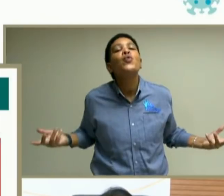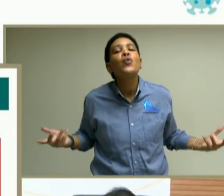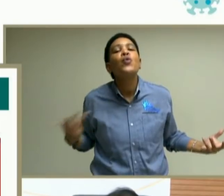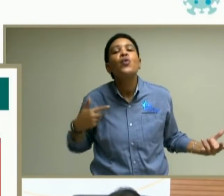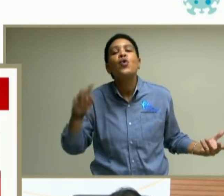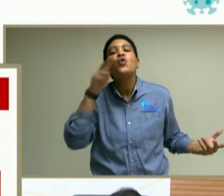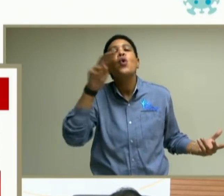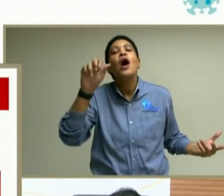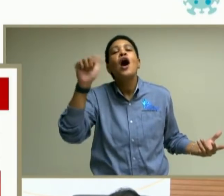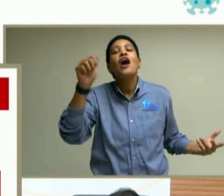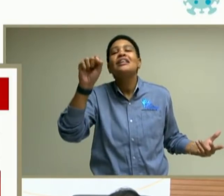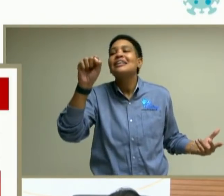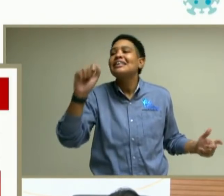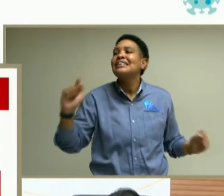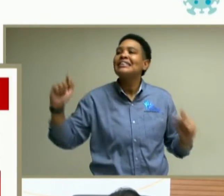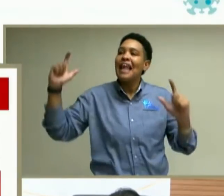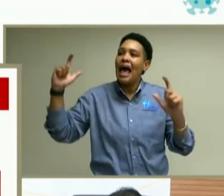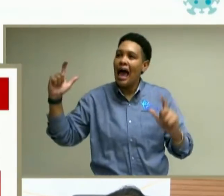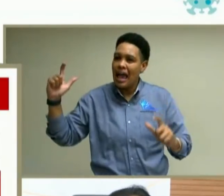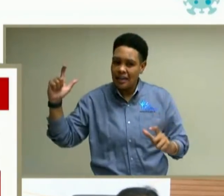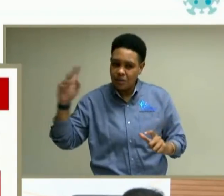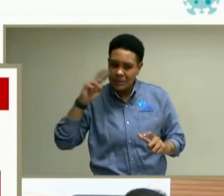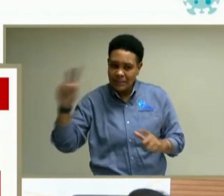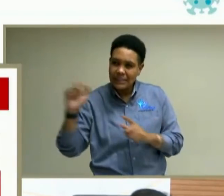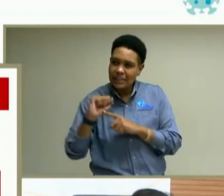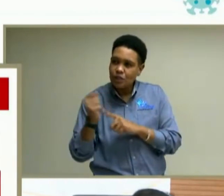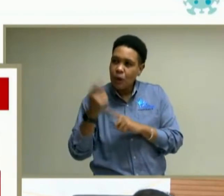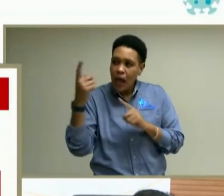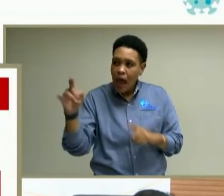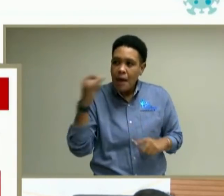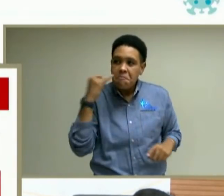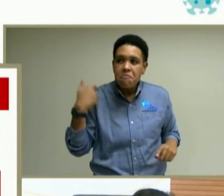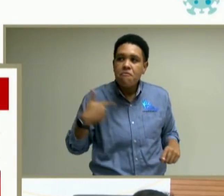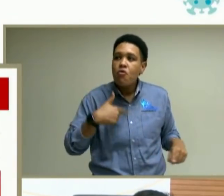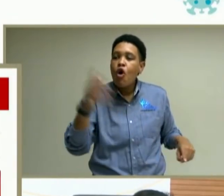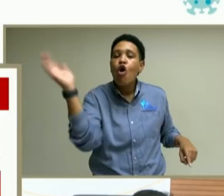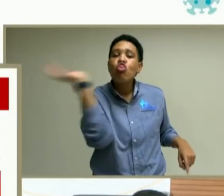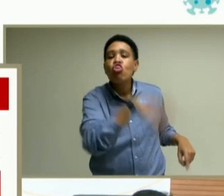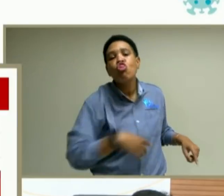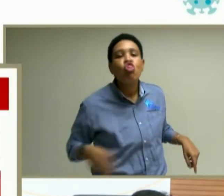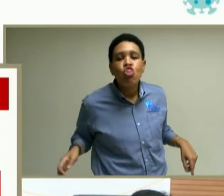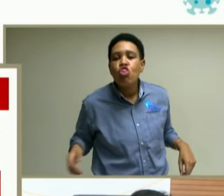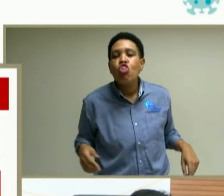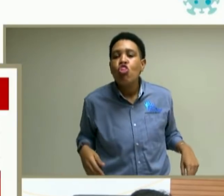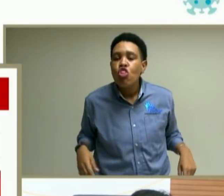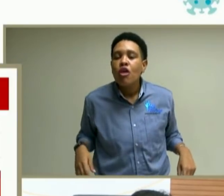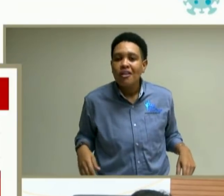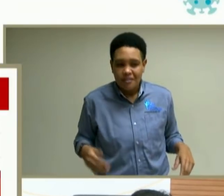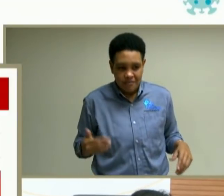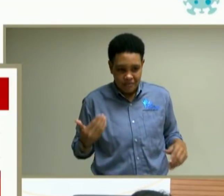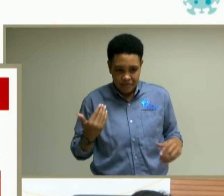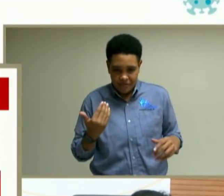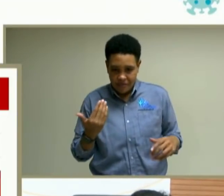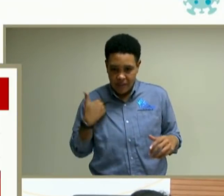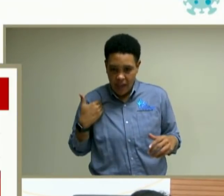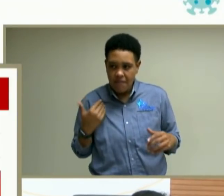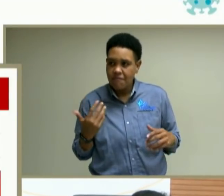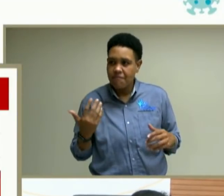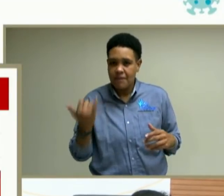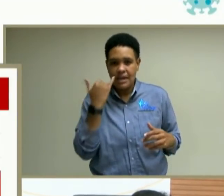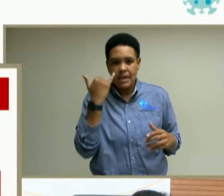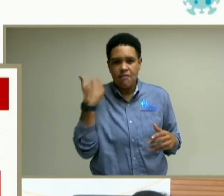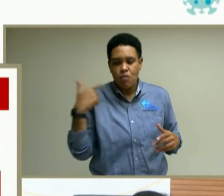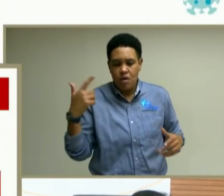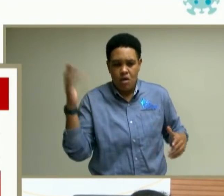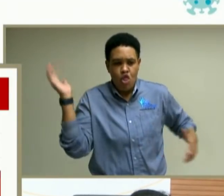at the other slide, we can see a situation that if we do not have the amount of movement that